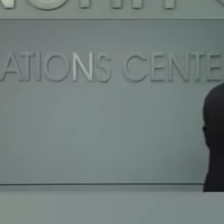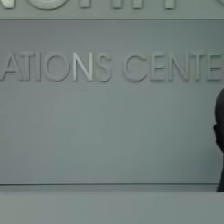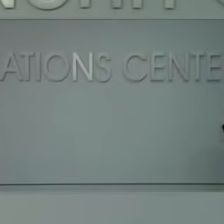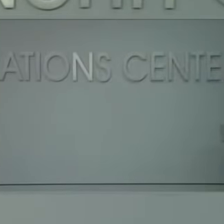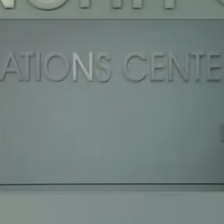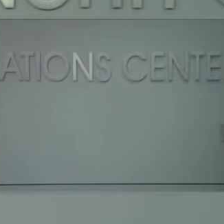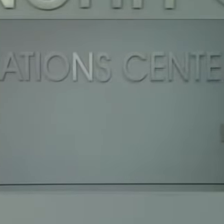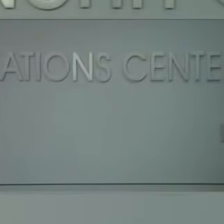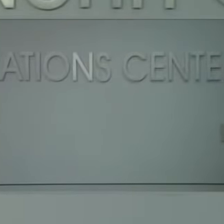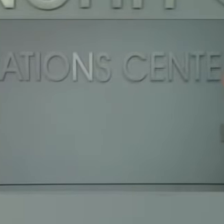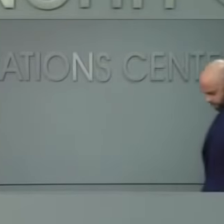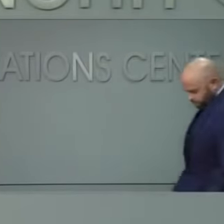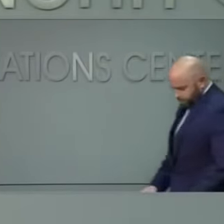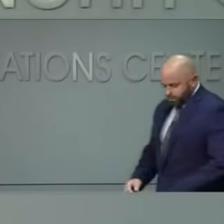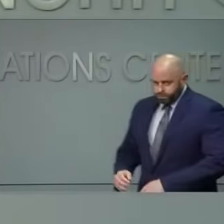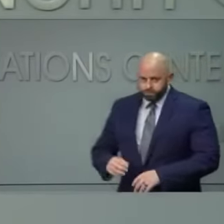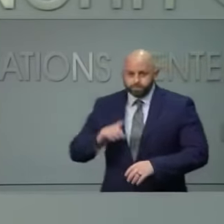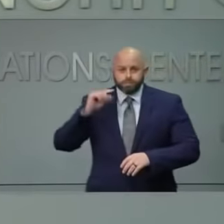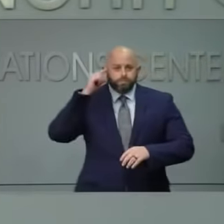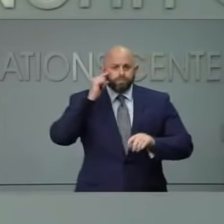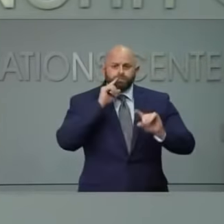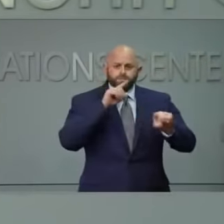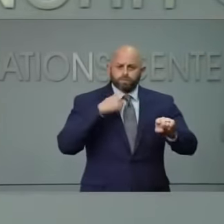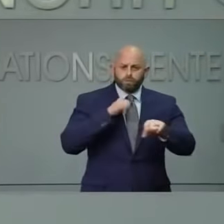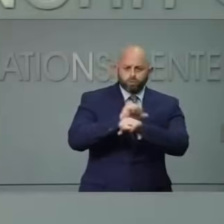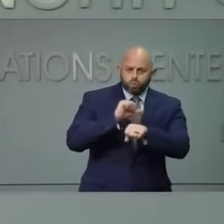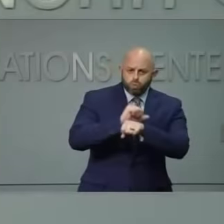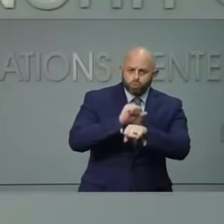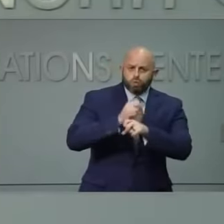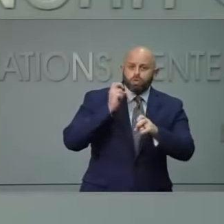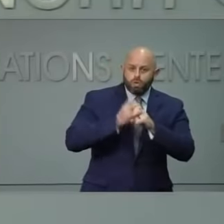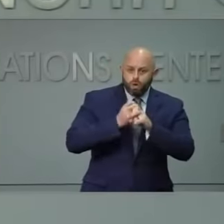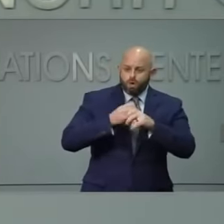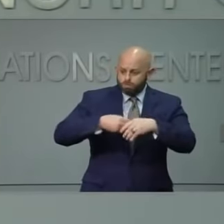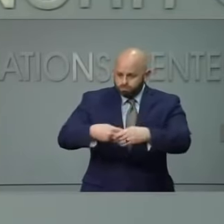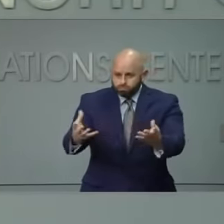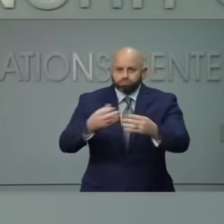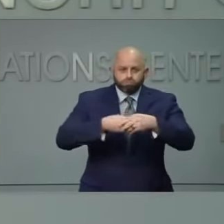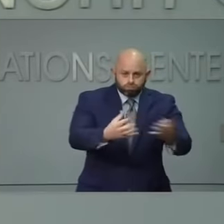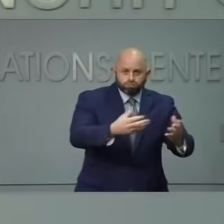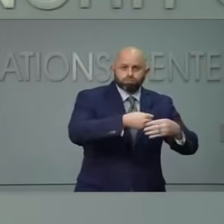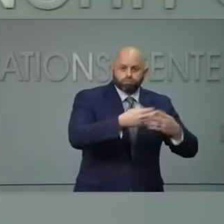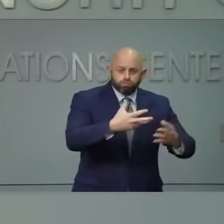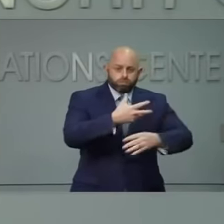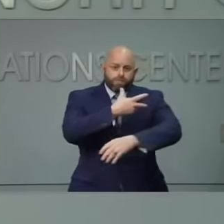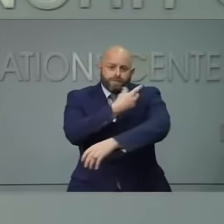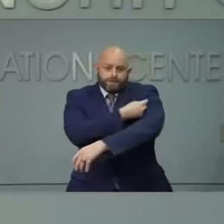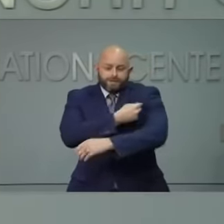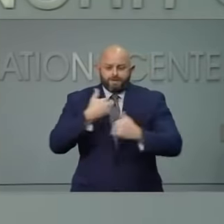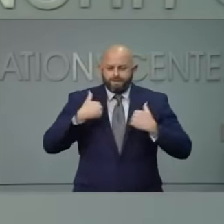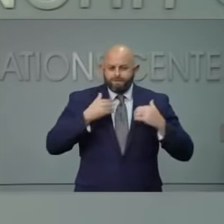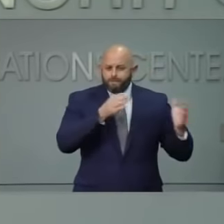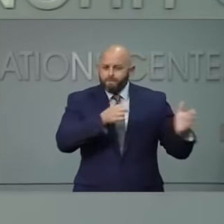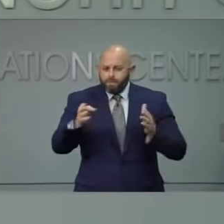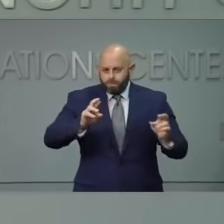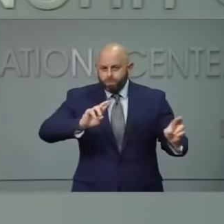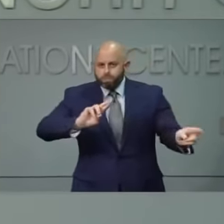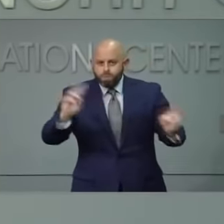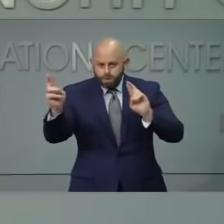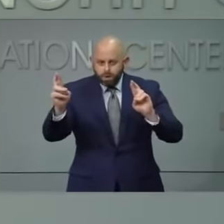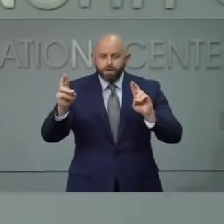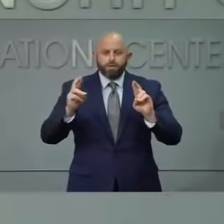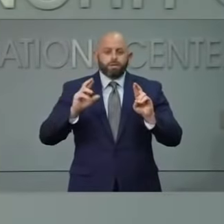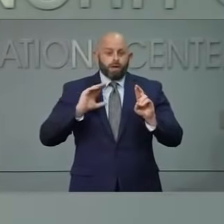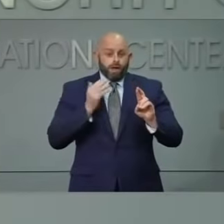will be an effective vaccine distribution plan in place, and people are going to be working hard to get the